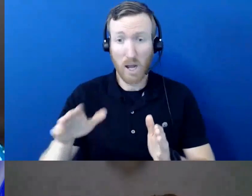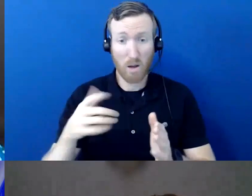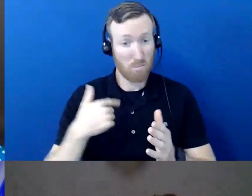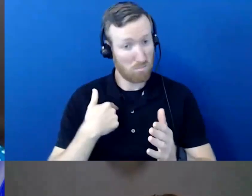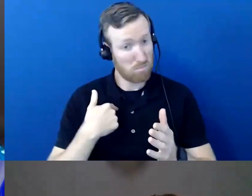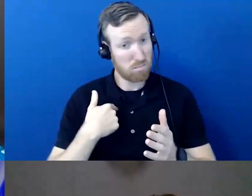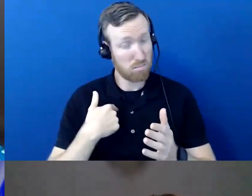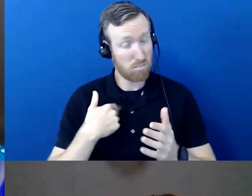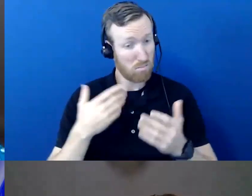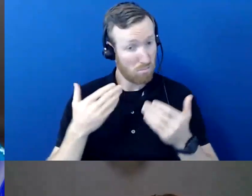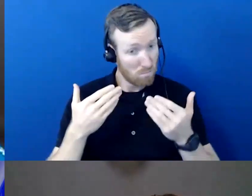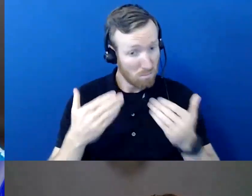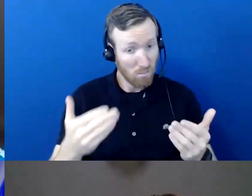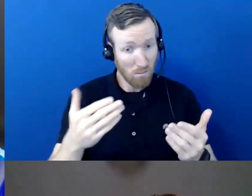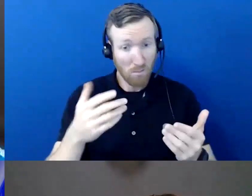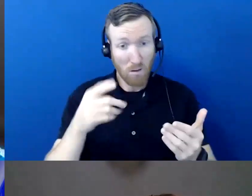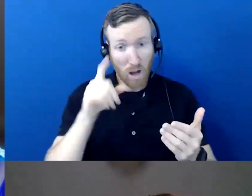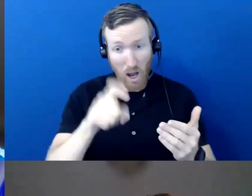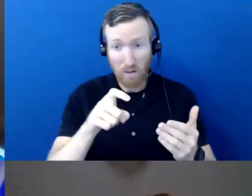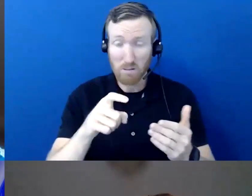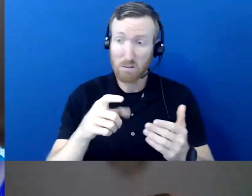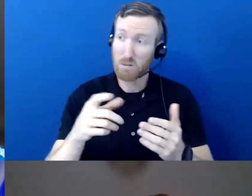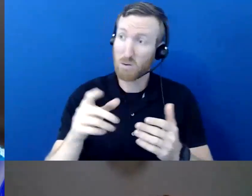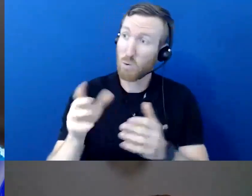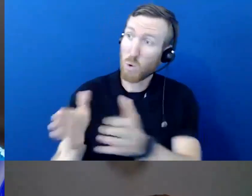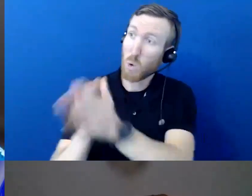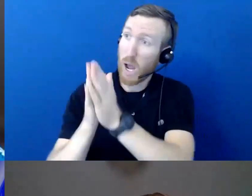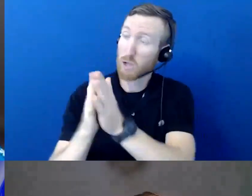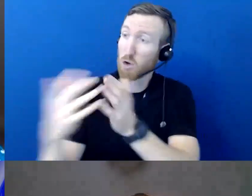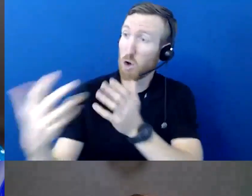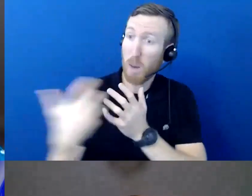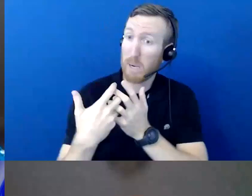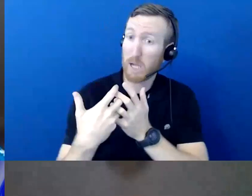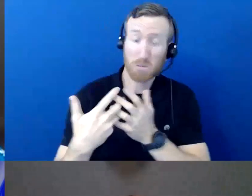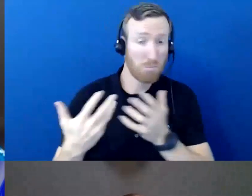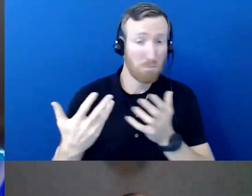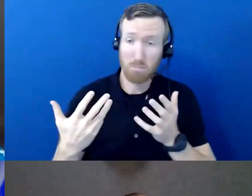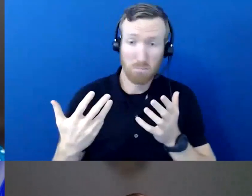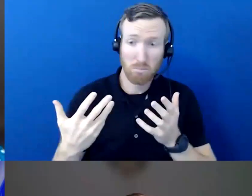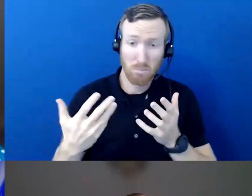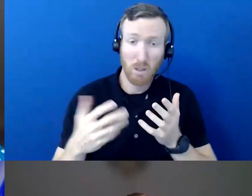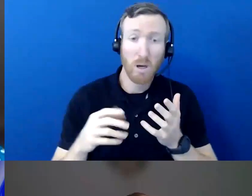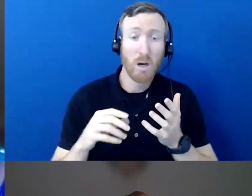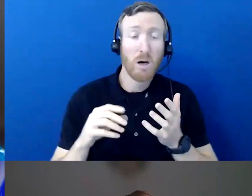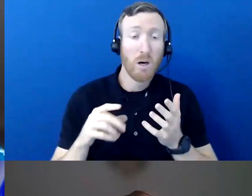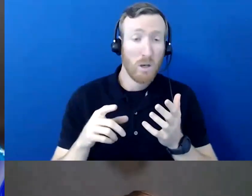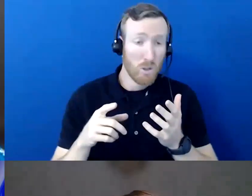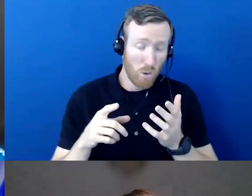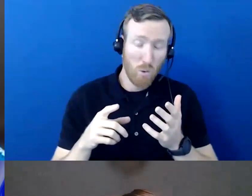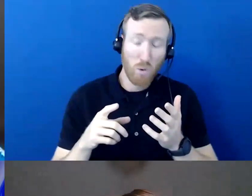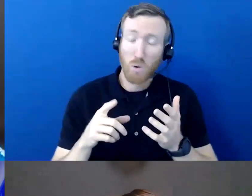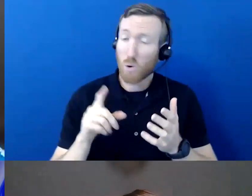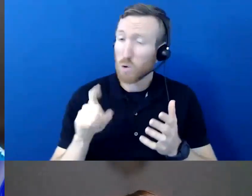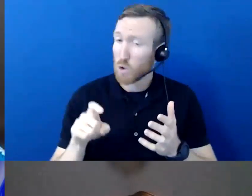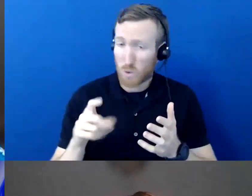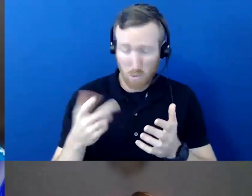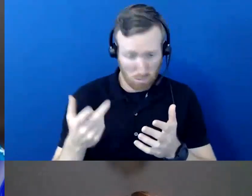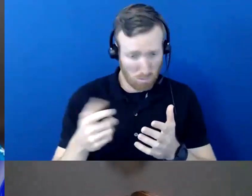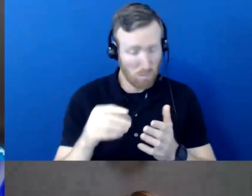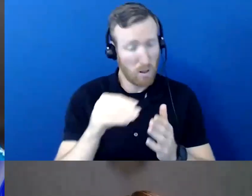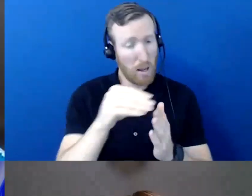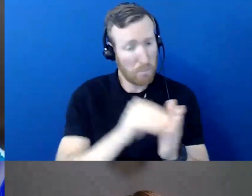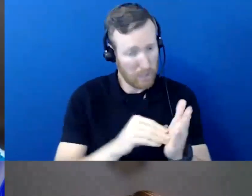to getting or requesting the accommodations that you need. So you will need to complete a passport